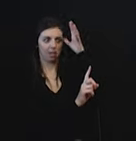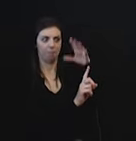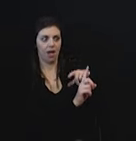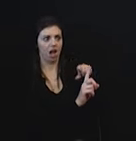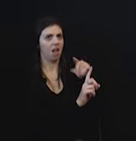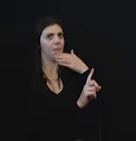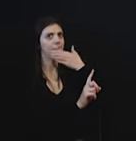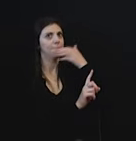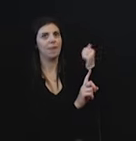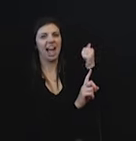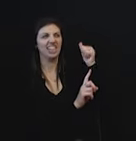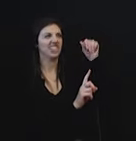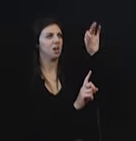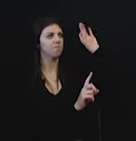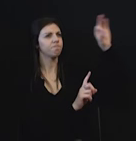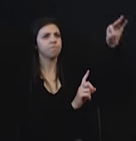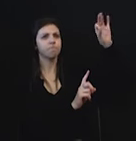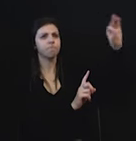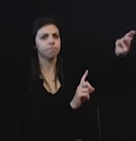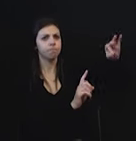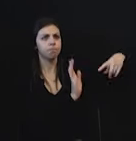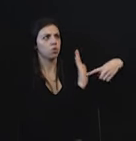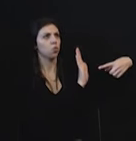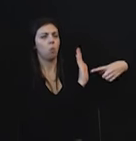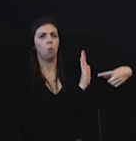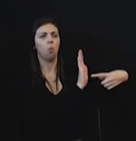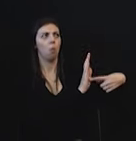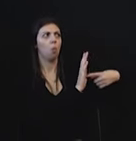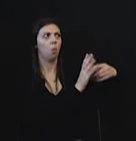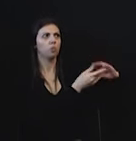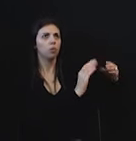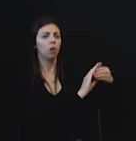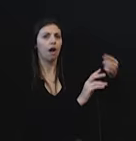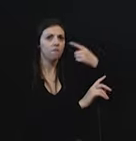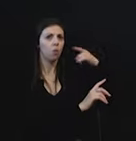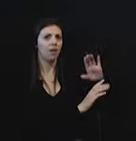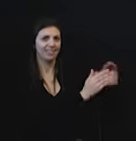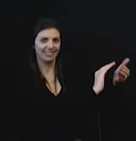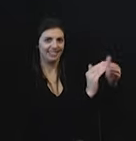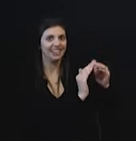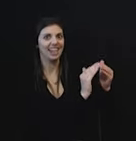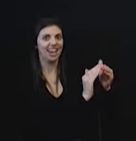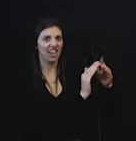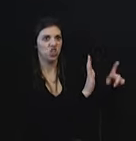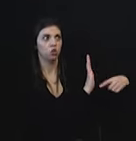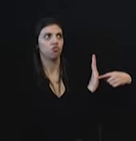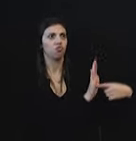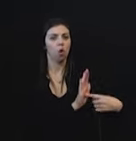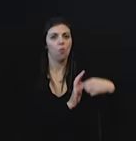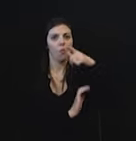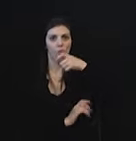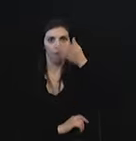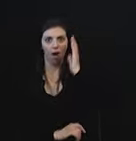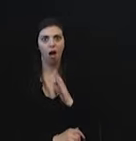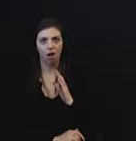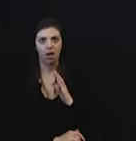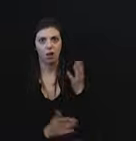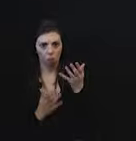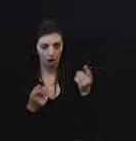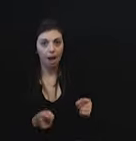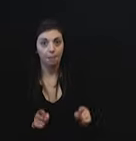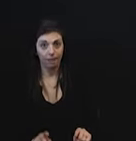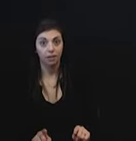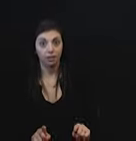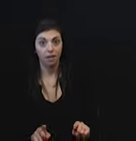testimony for the city of who God was and what had been done. You see, there's a